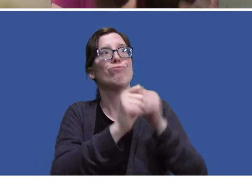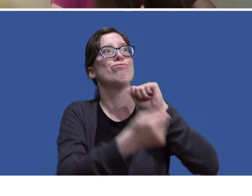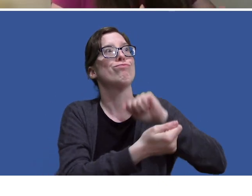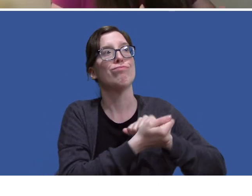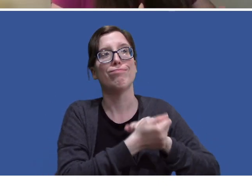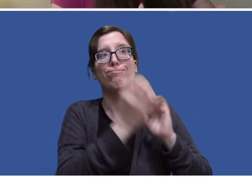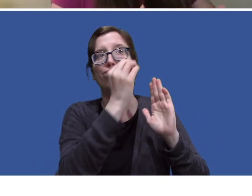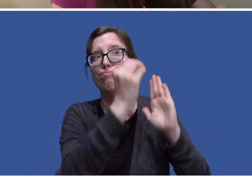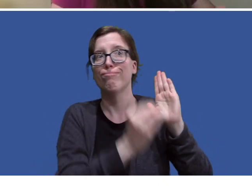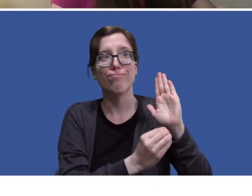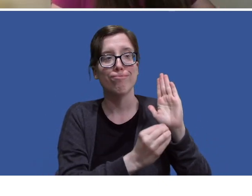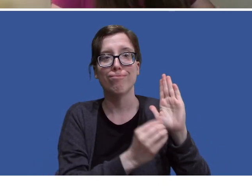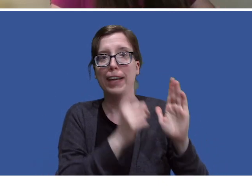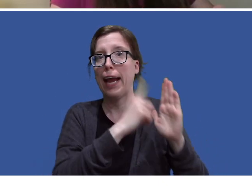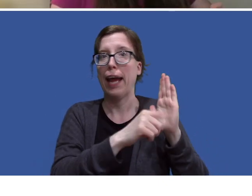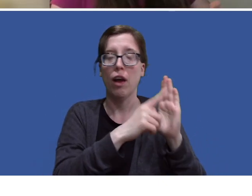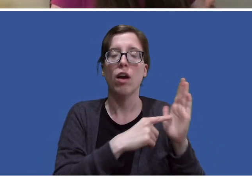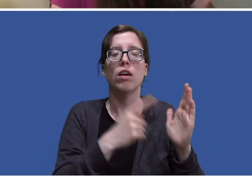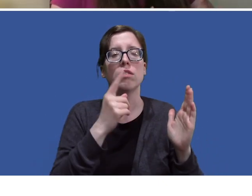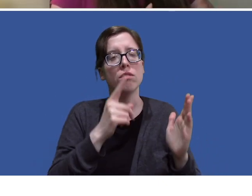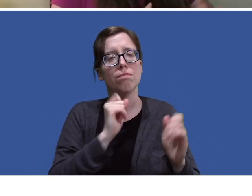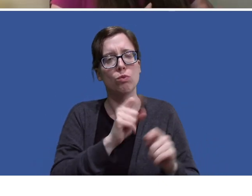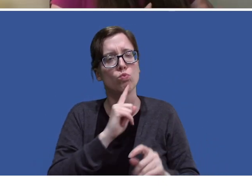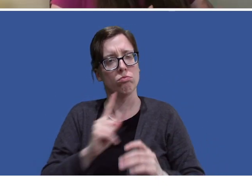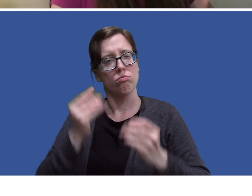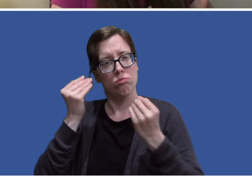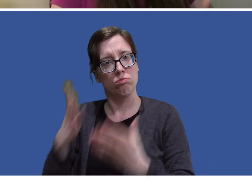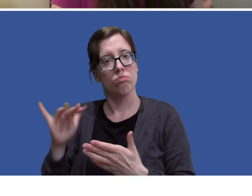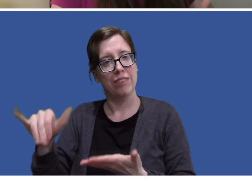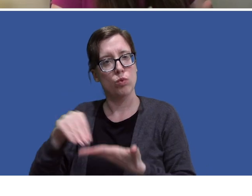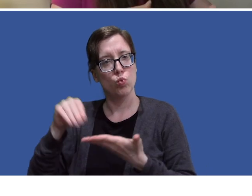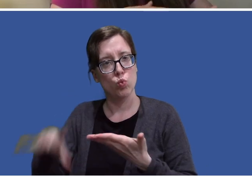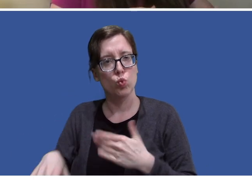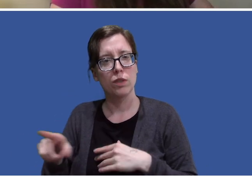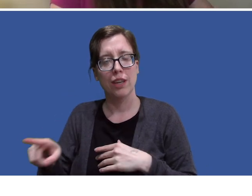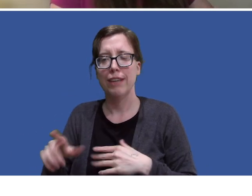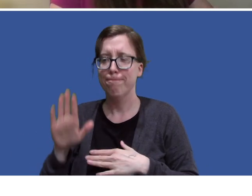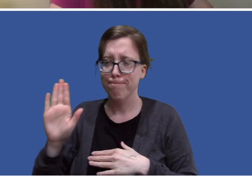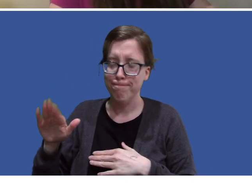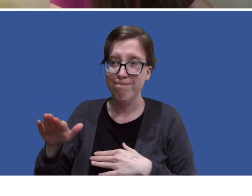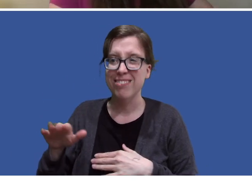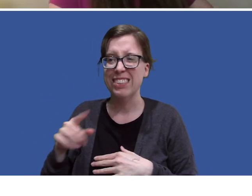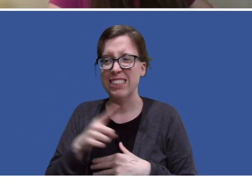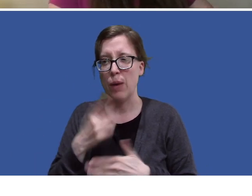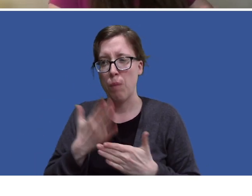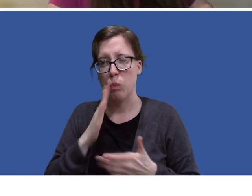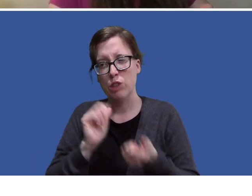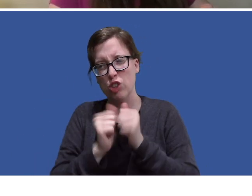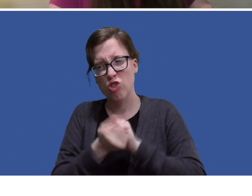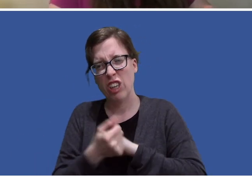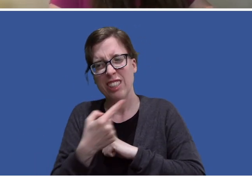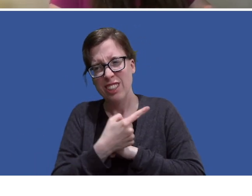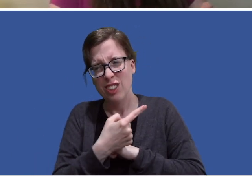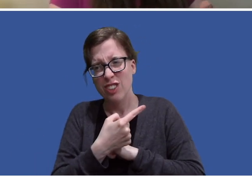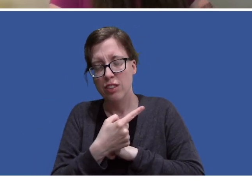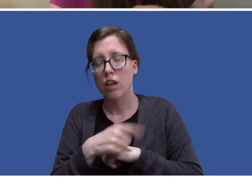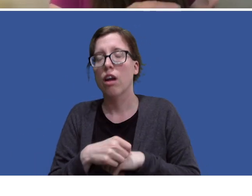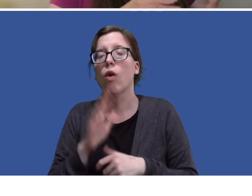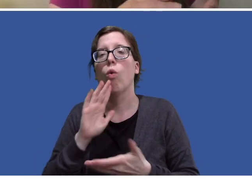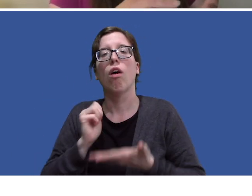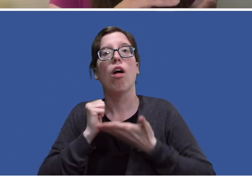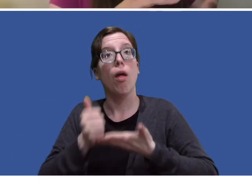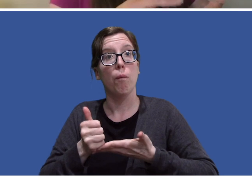Have a conversation about that anticipated change. That's going to help to lessen the anxiety and lessen